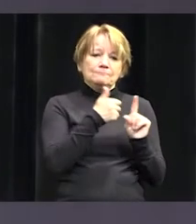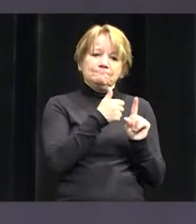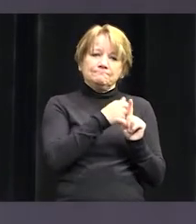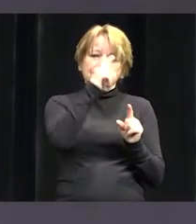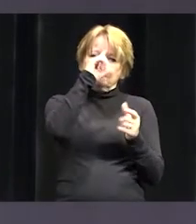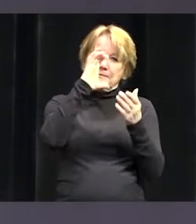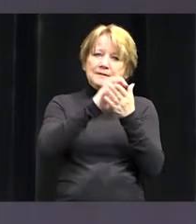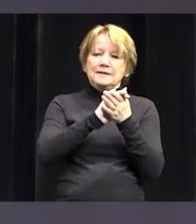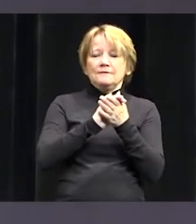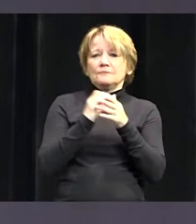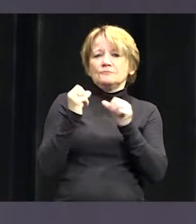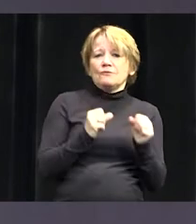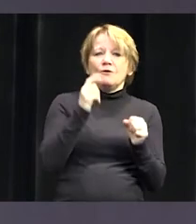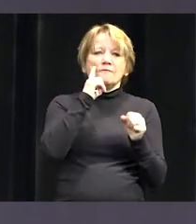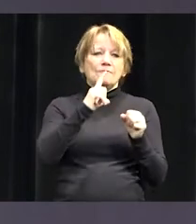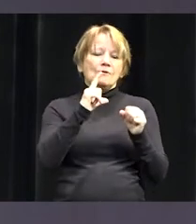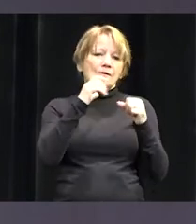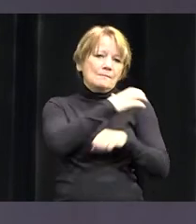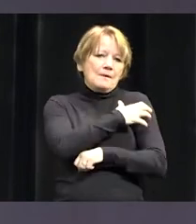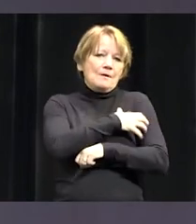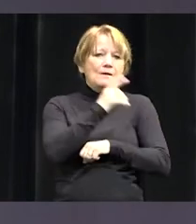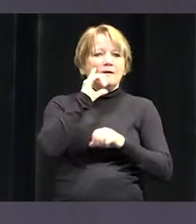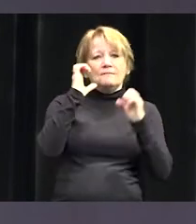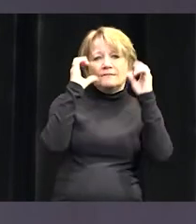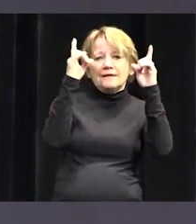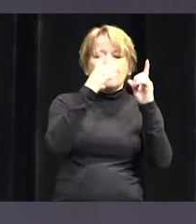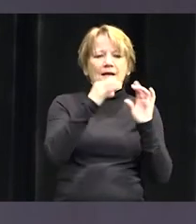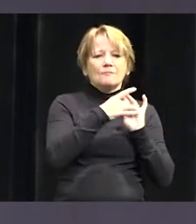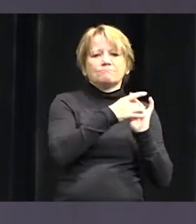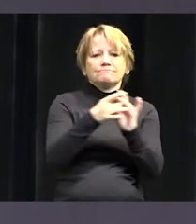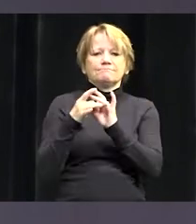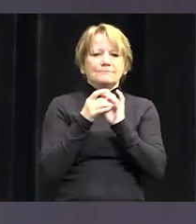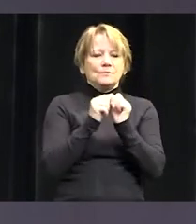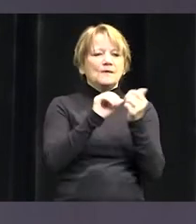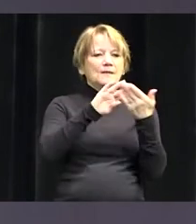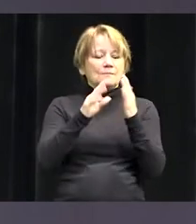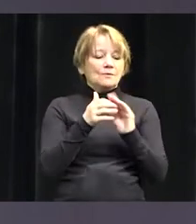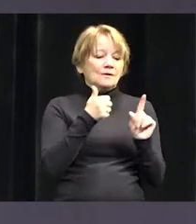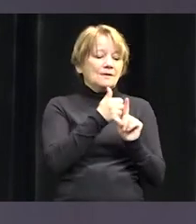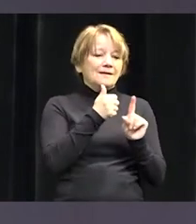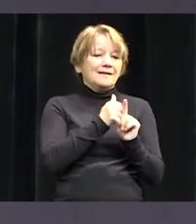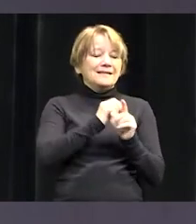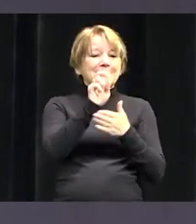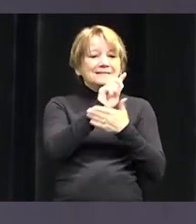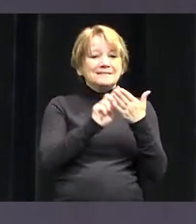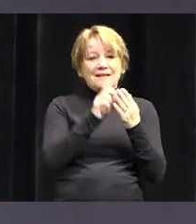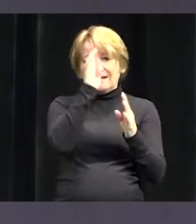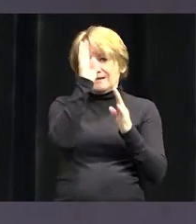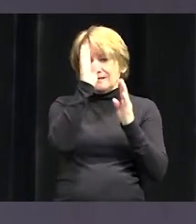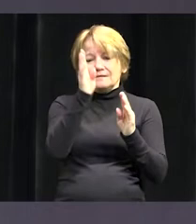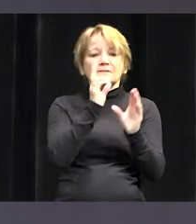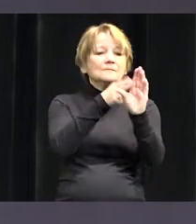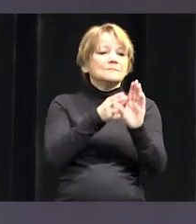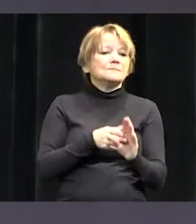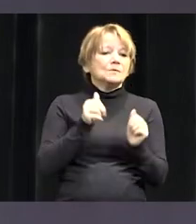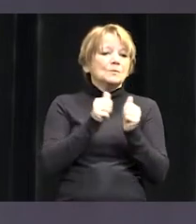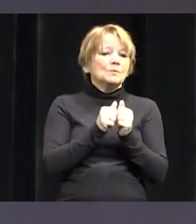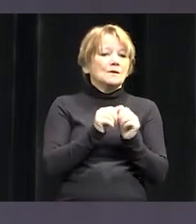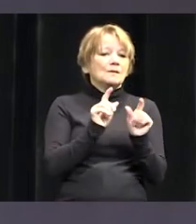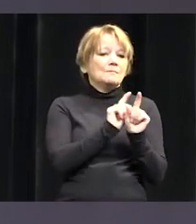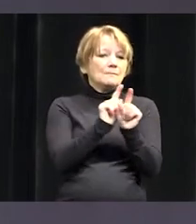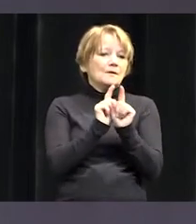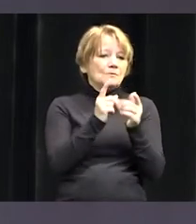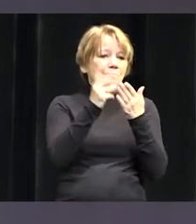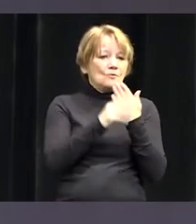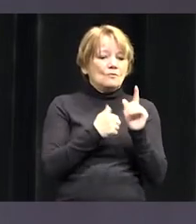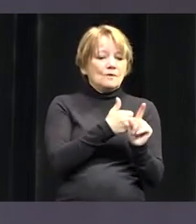believer in the power of education and connection to community she designed and participates in mentorship programs